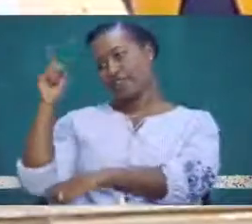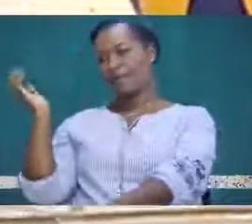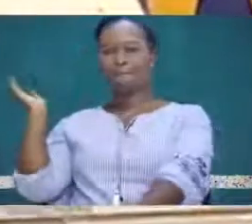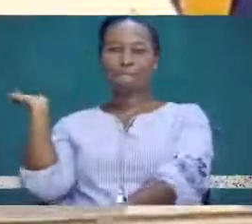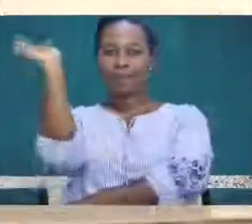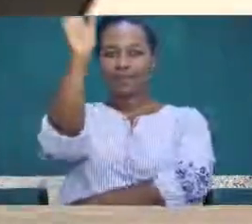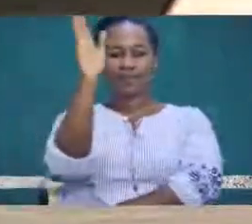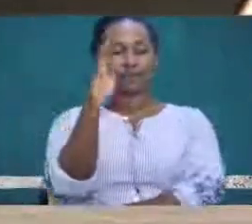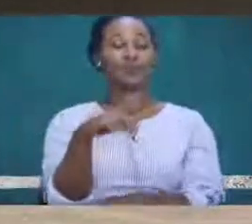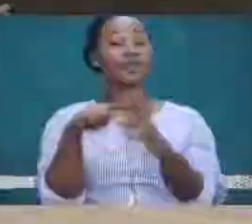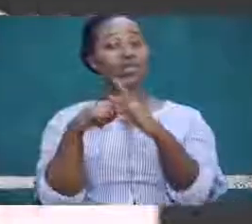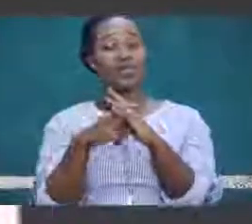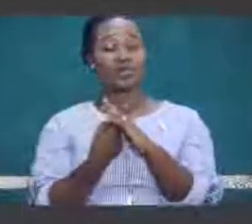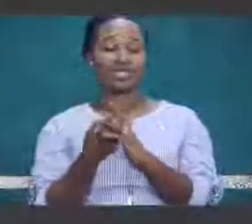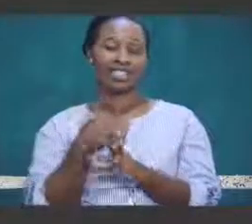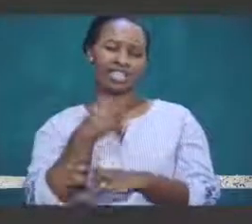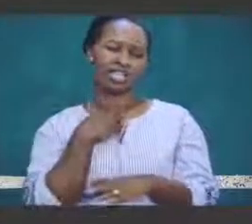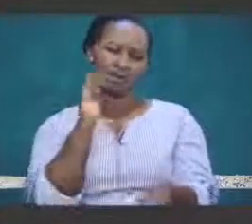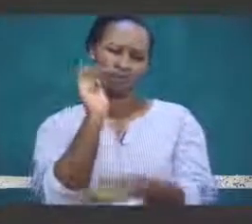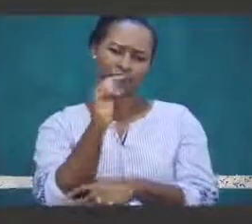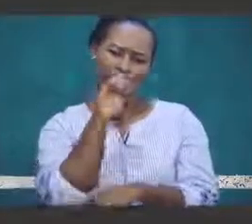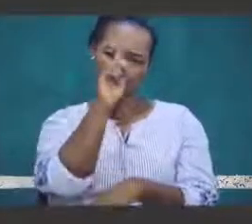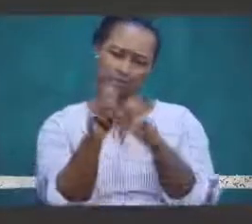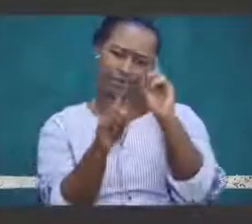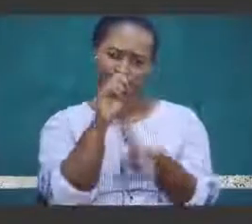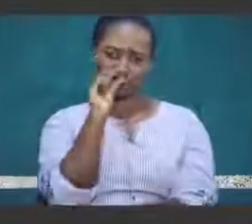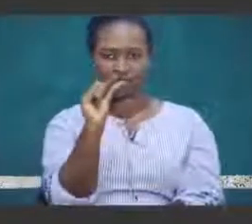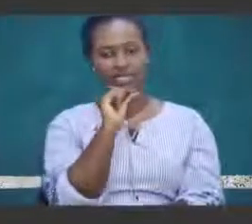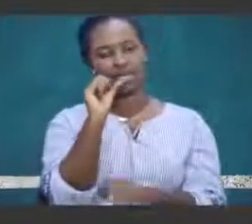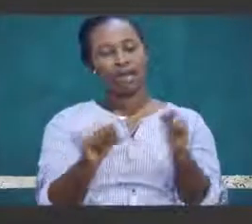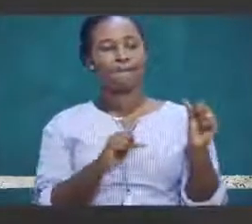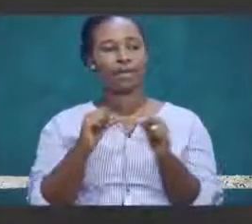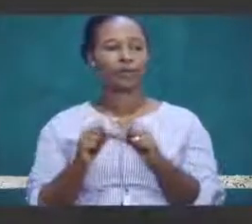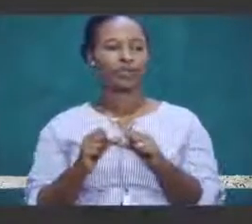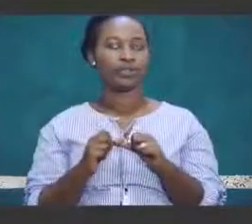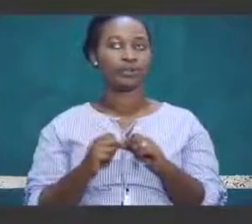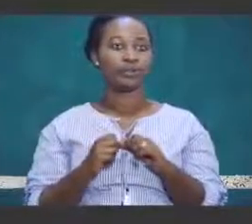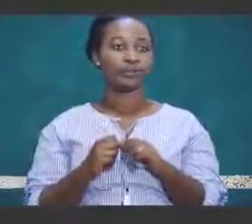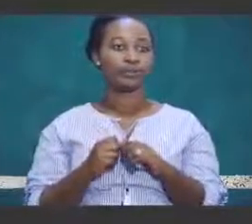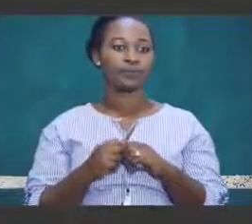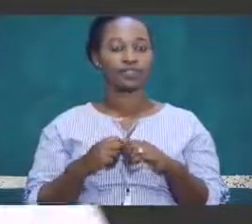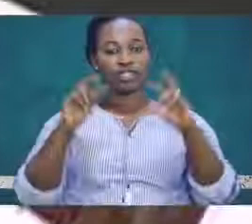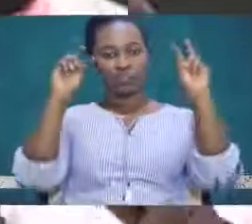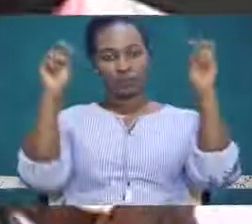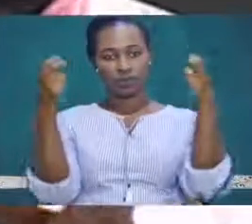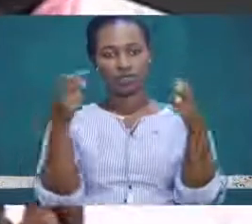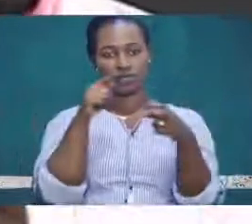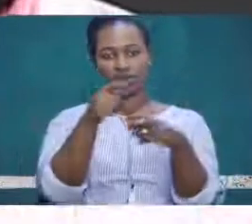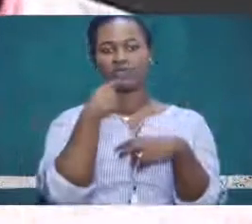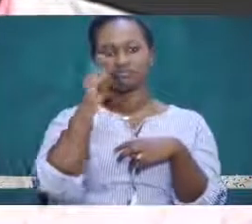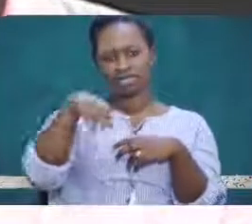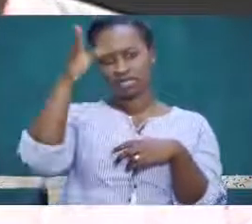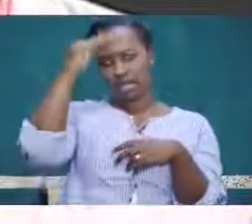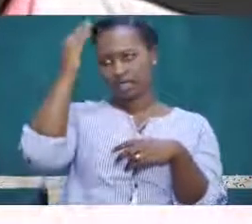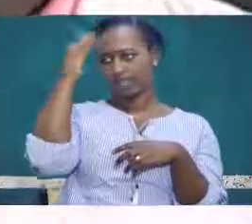with, I want to ask you a few questions about the units or topics that you must have